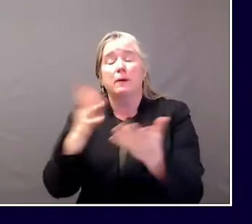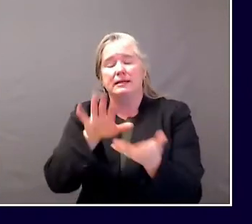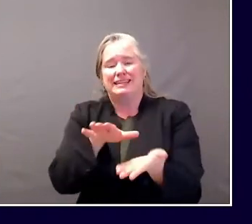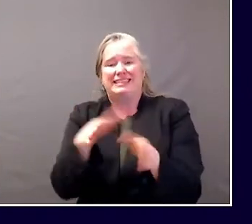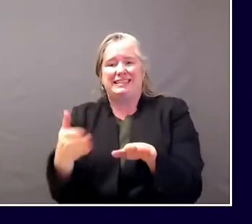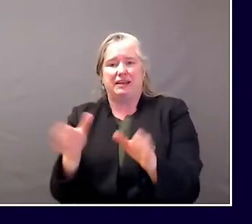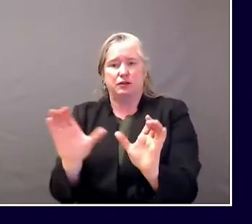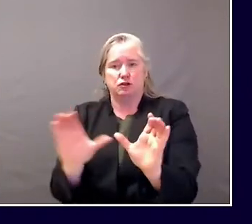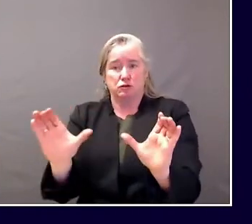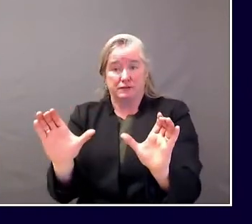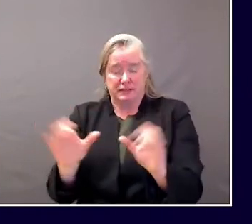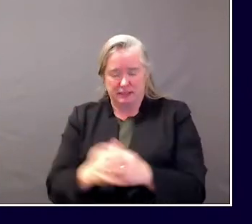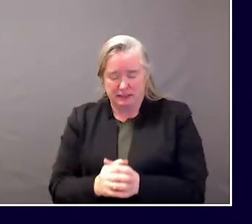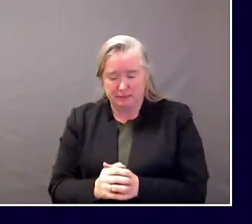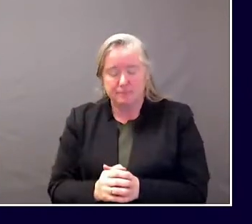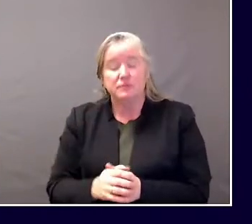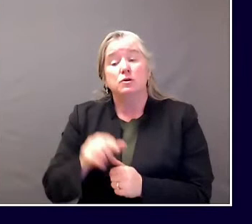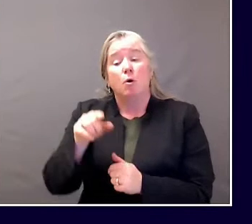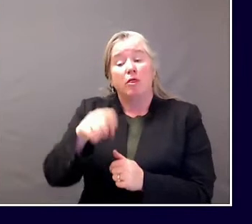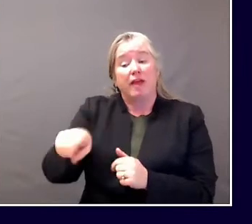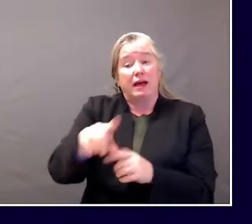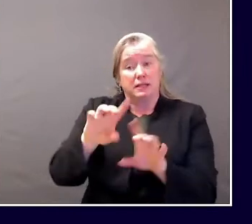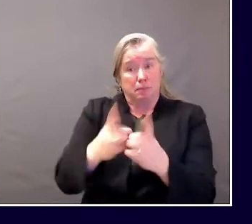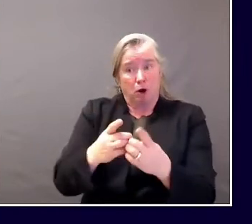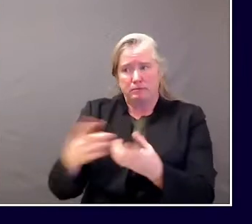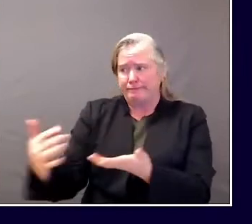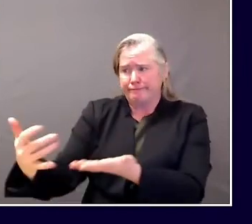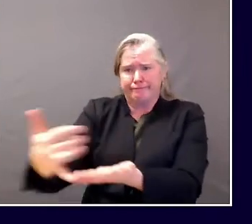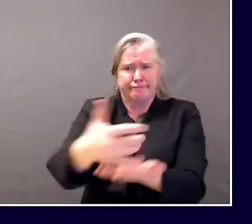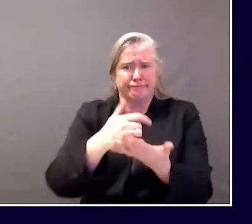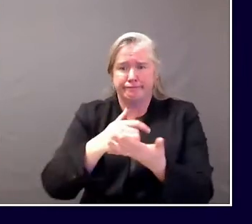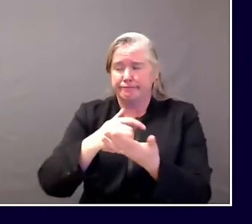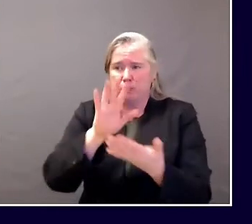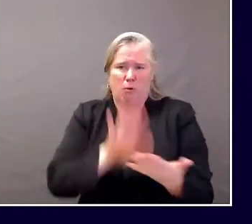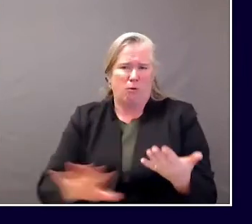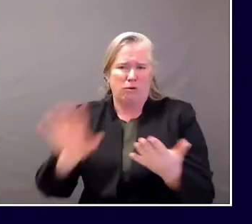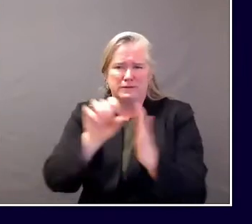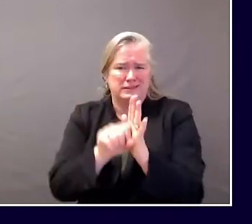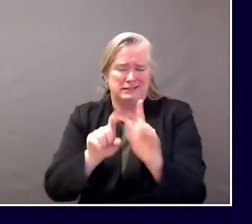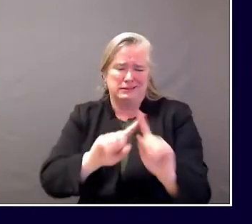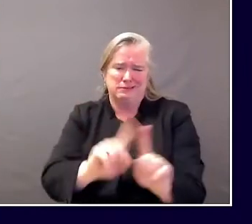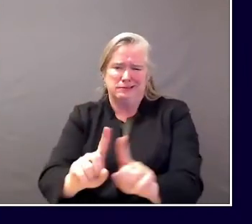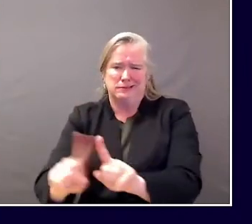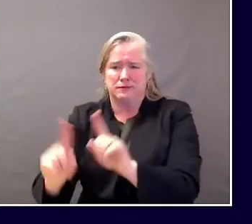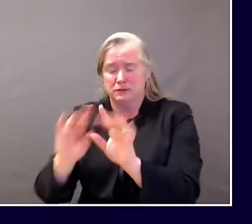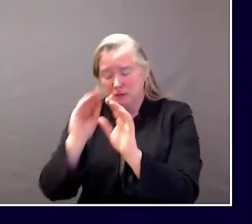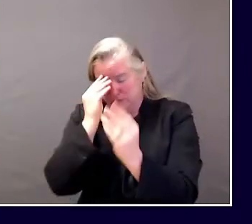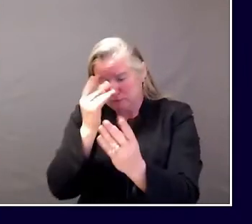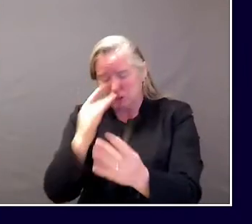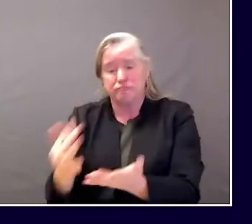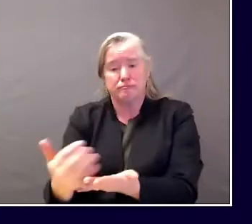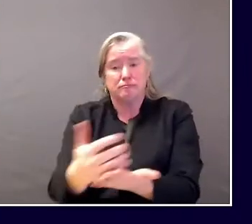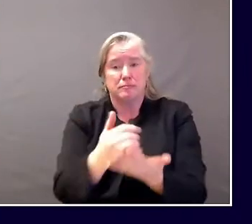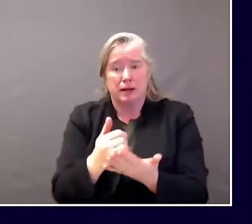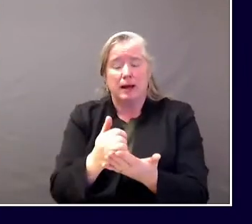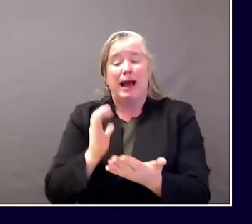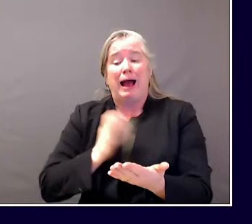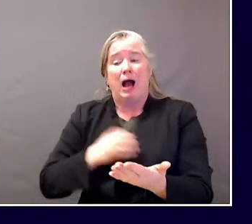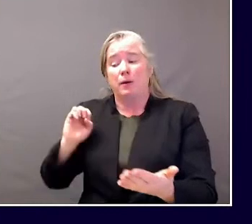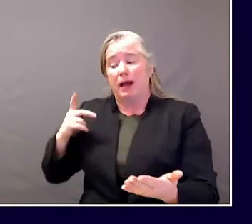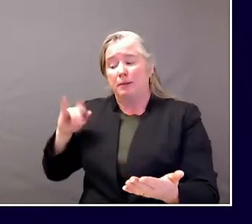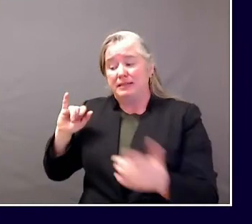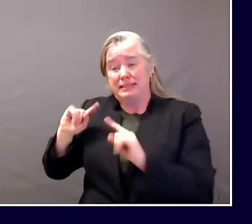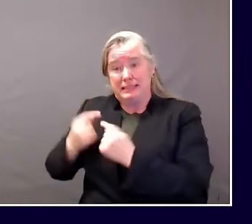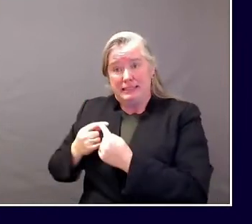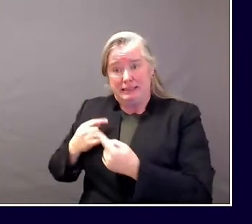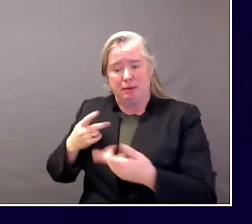epidemiologists scan those death certificates to look for information suggesting that the person who died